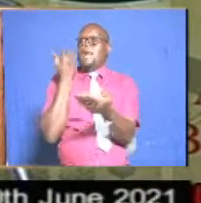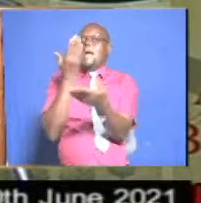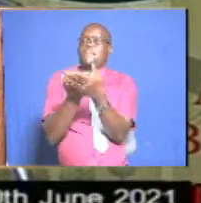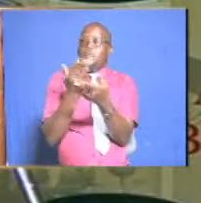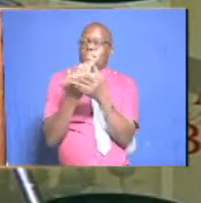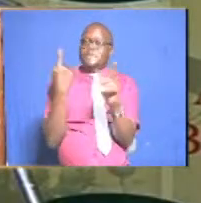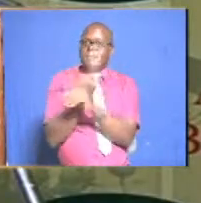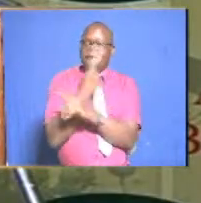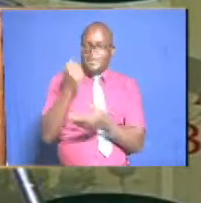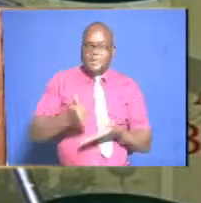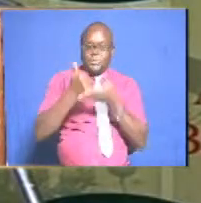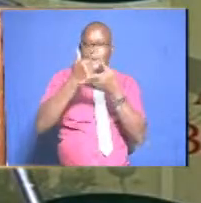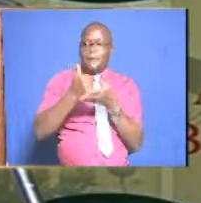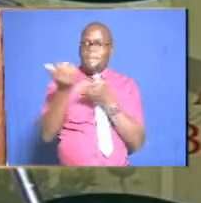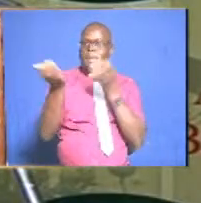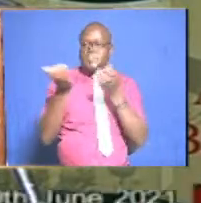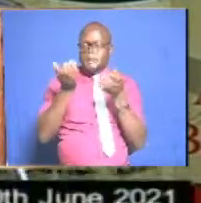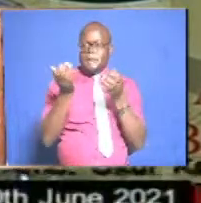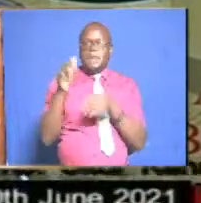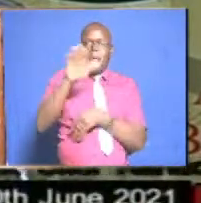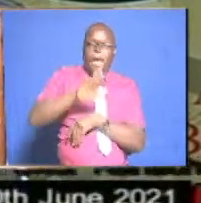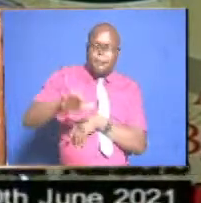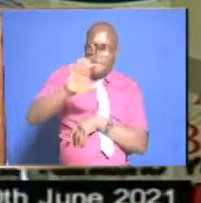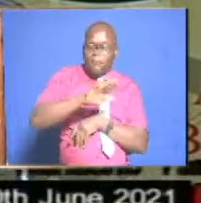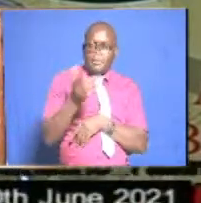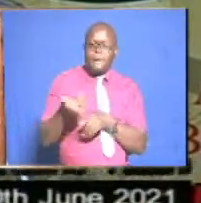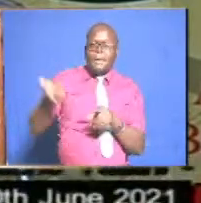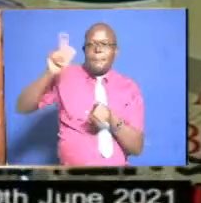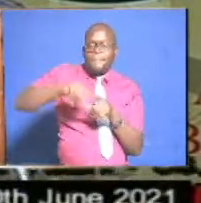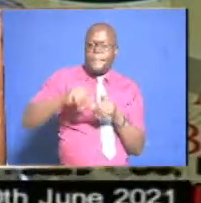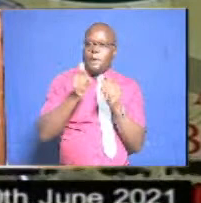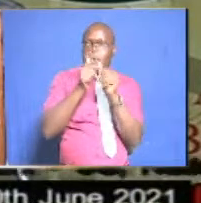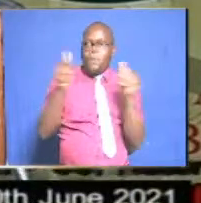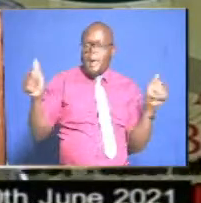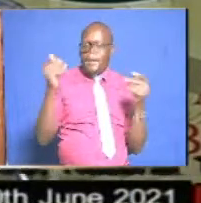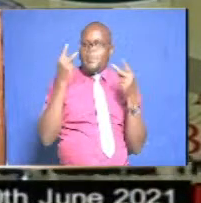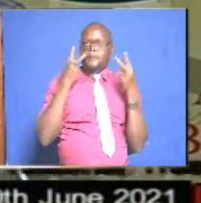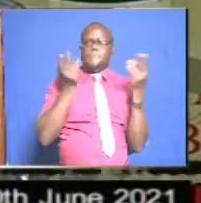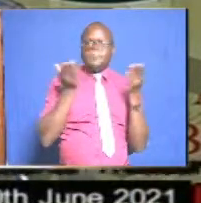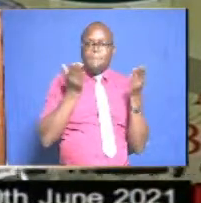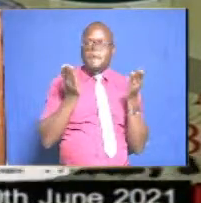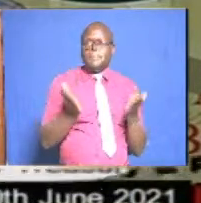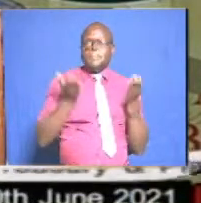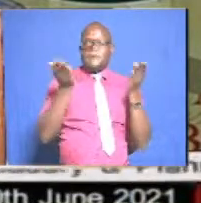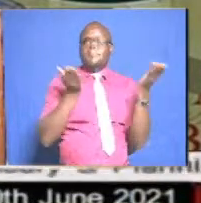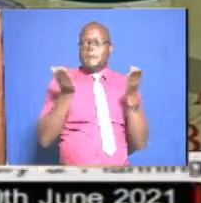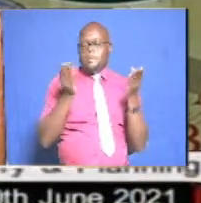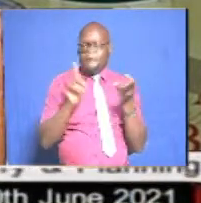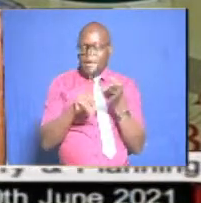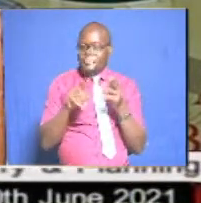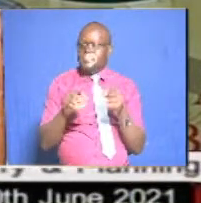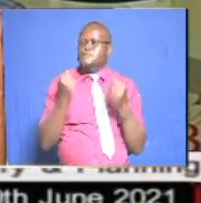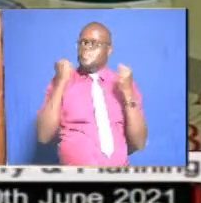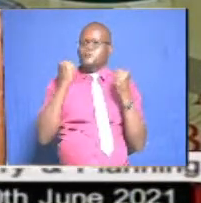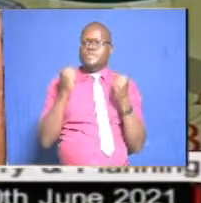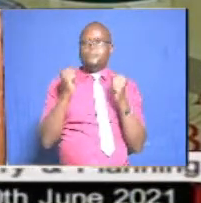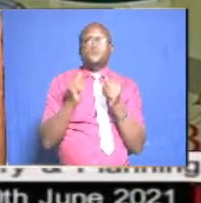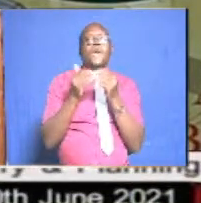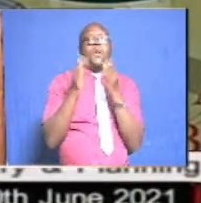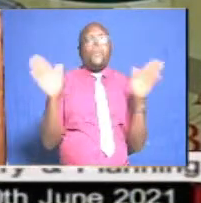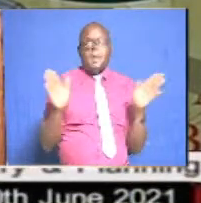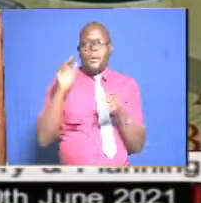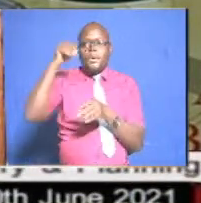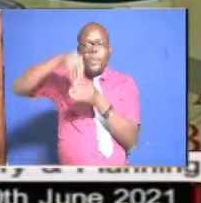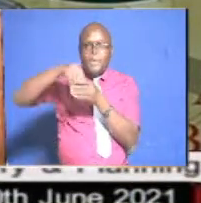interventions to improve the business environment, increase efficiency in public service delivery, and strengthen accountability and transparency in